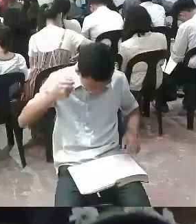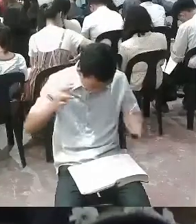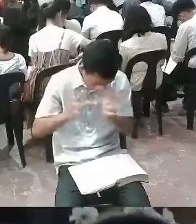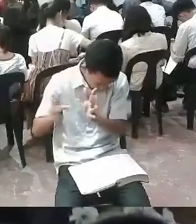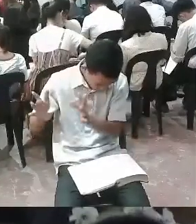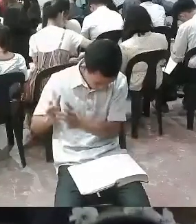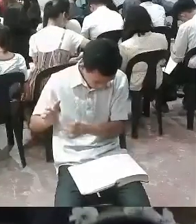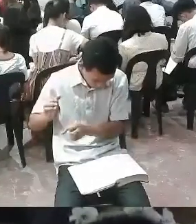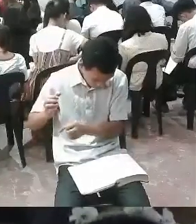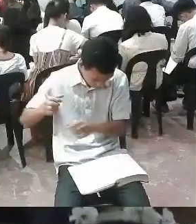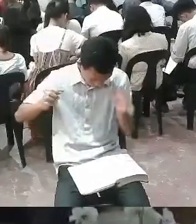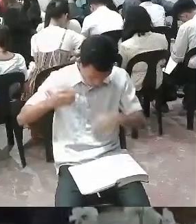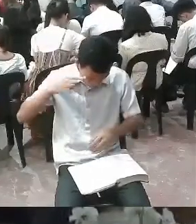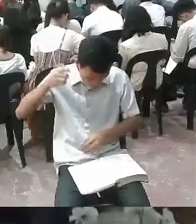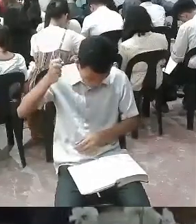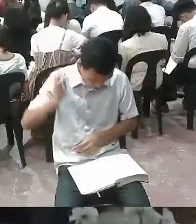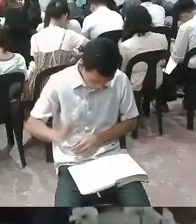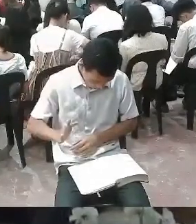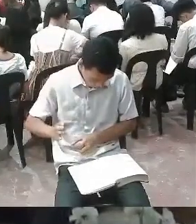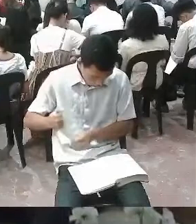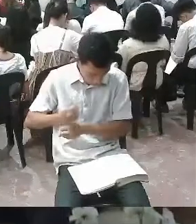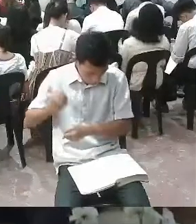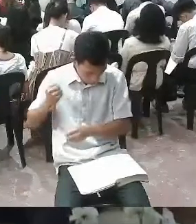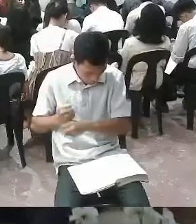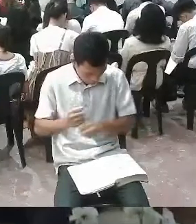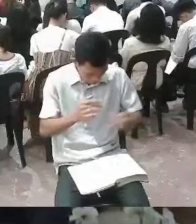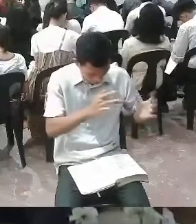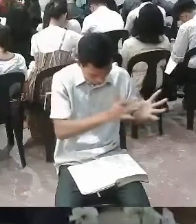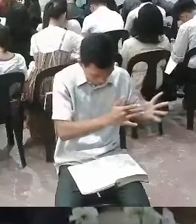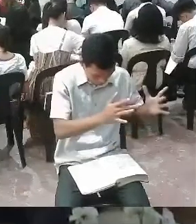hath made Him," that's Jesus,